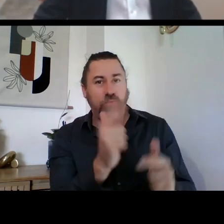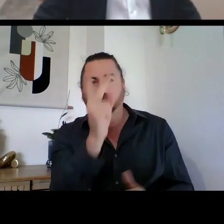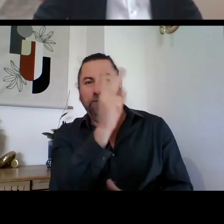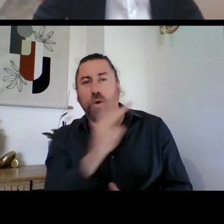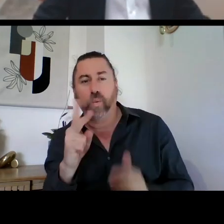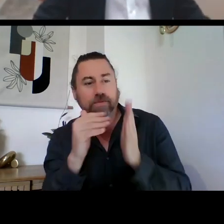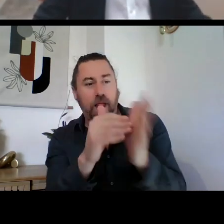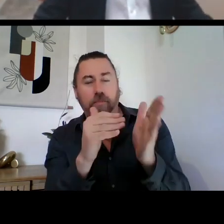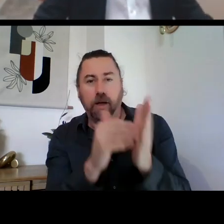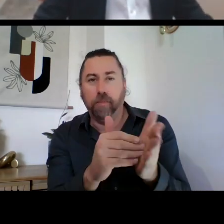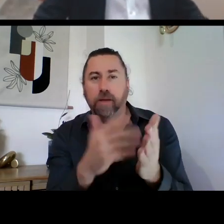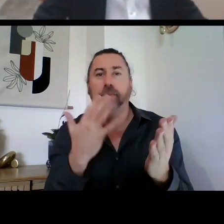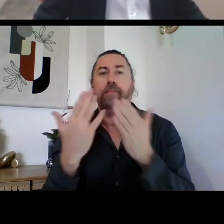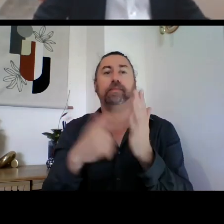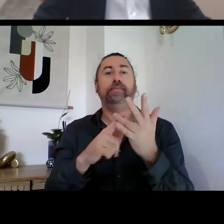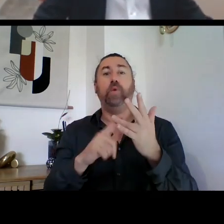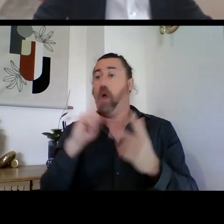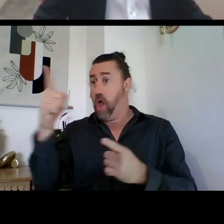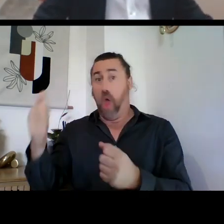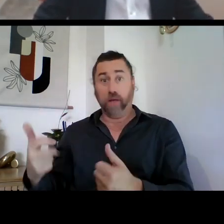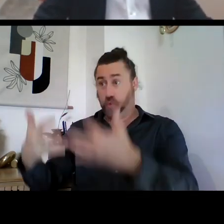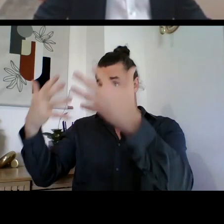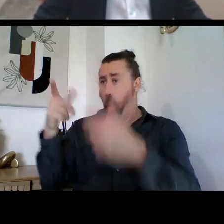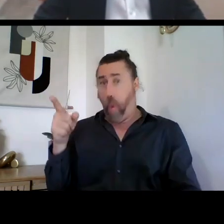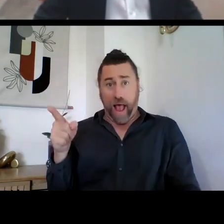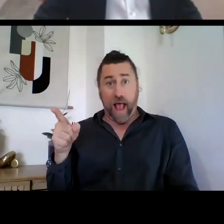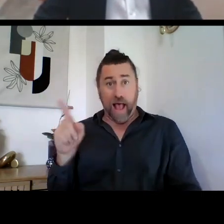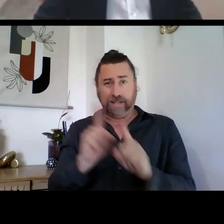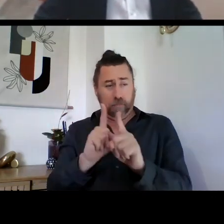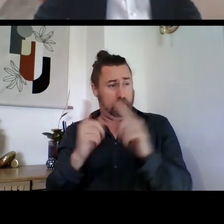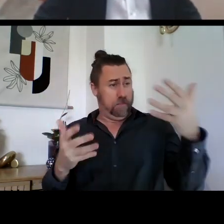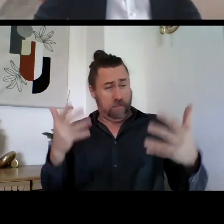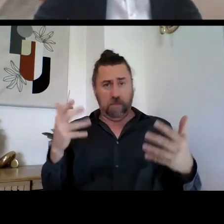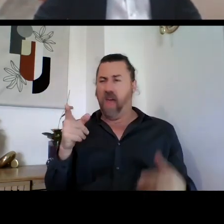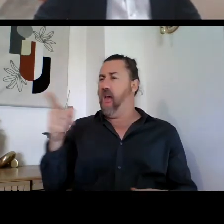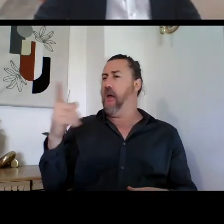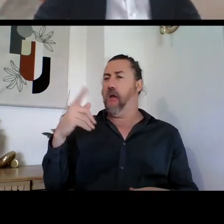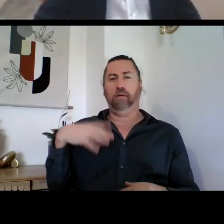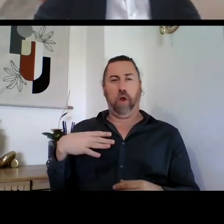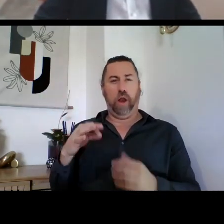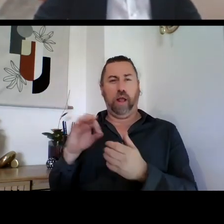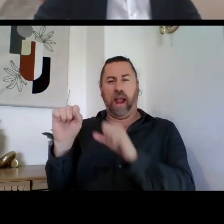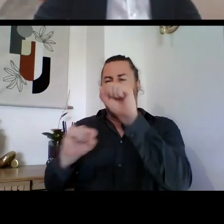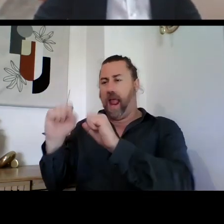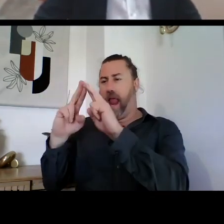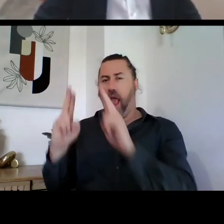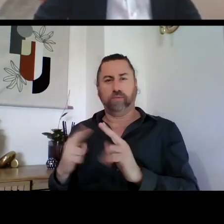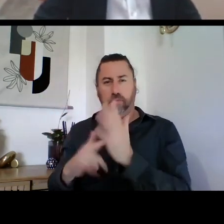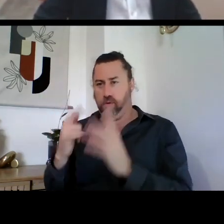someone who has a similar total score, but whose needs are less frequent, like house cleaning. So that's an area that we're exploring at the